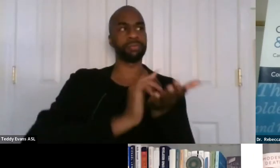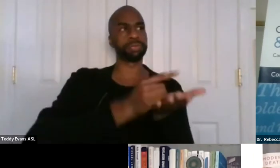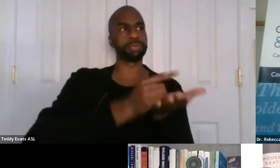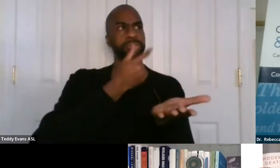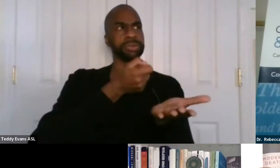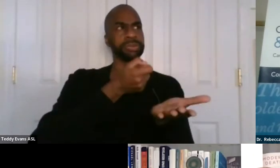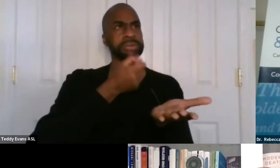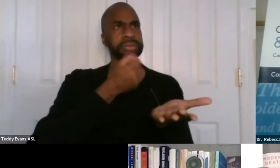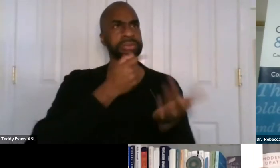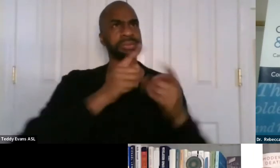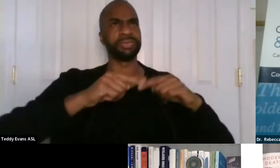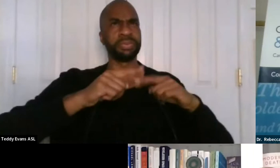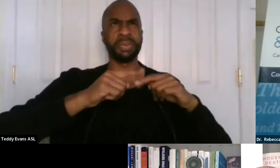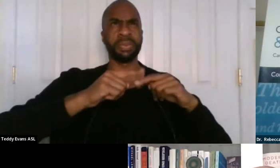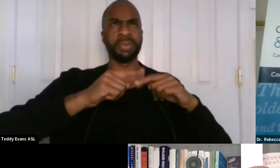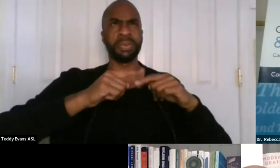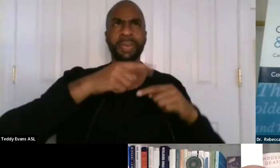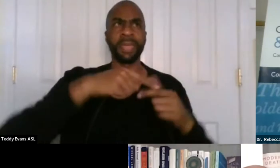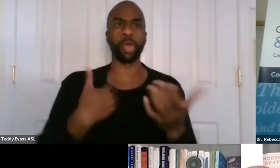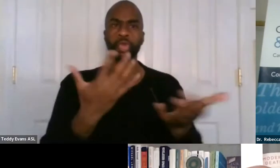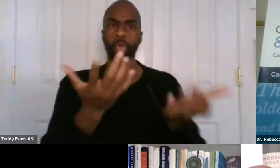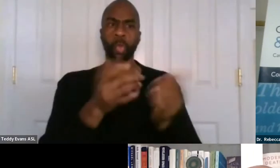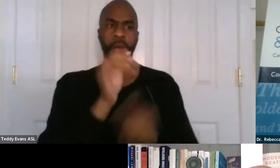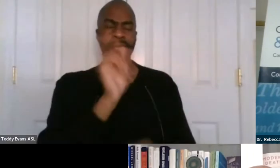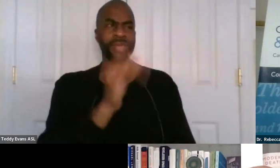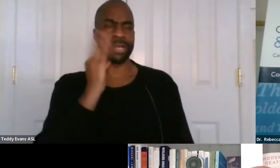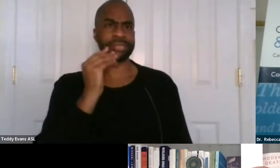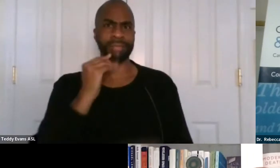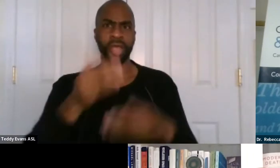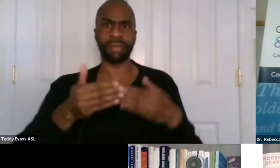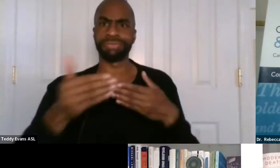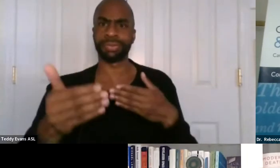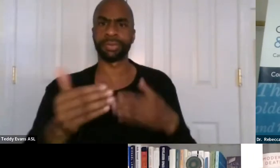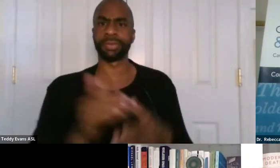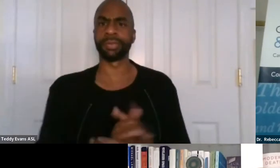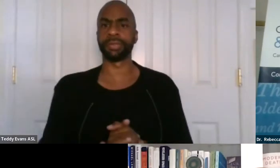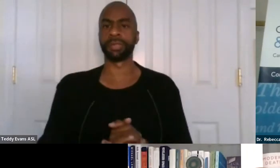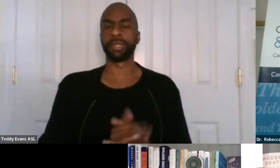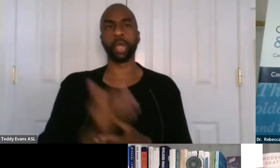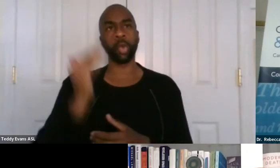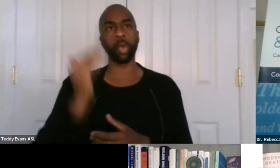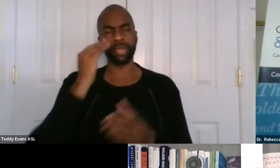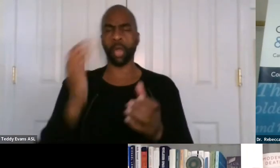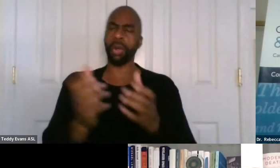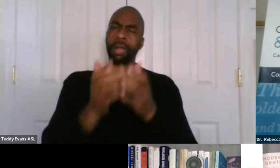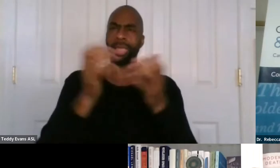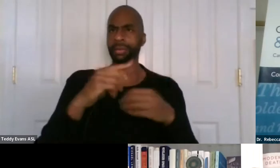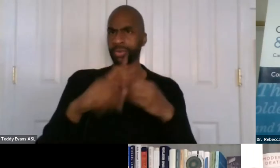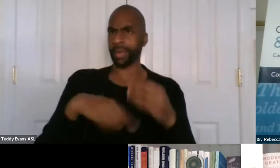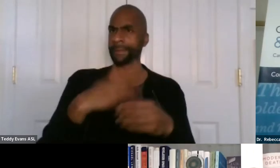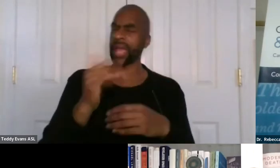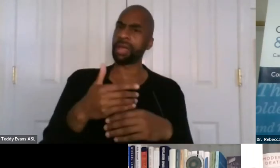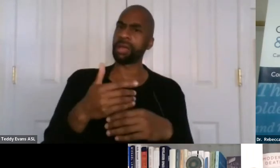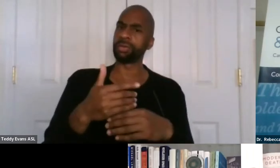those experiences afterwards. So yes, we know a lot about prescription patterns for opioids